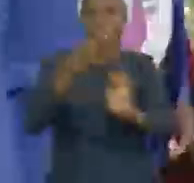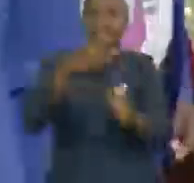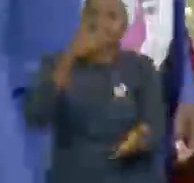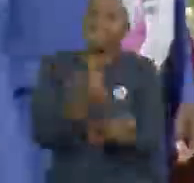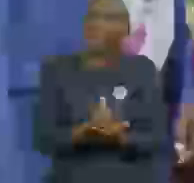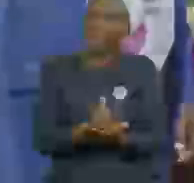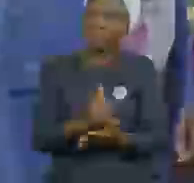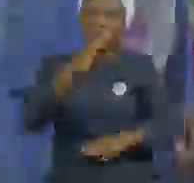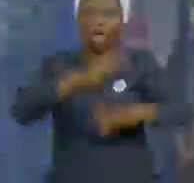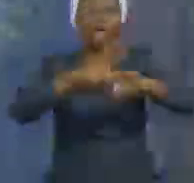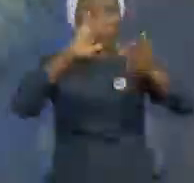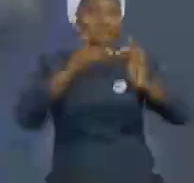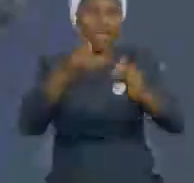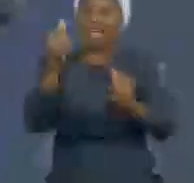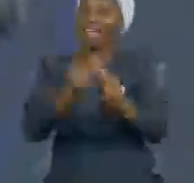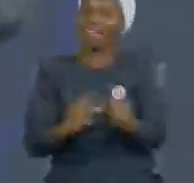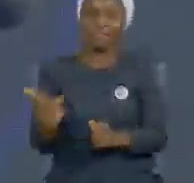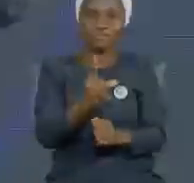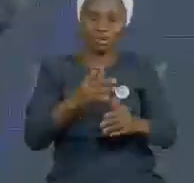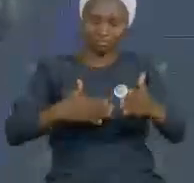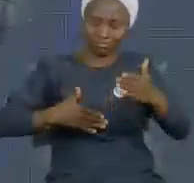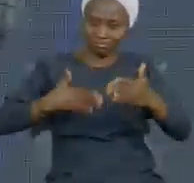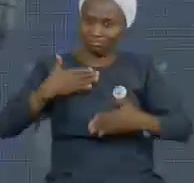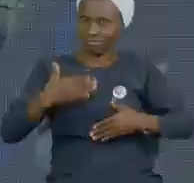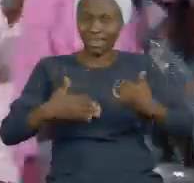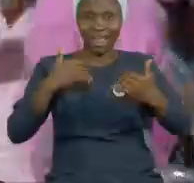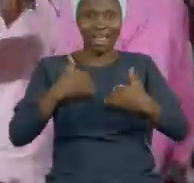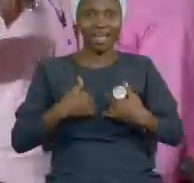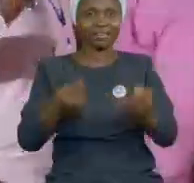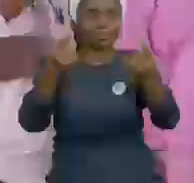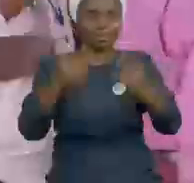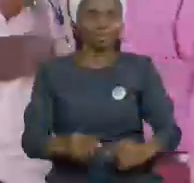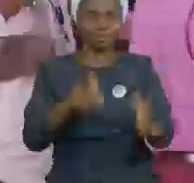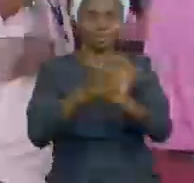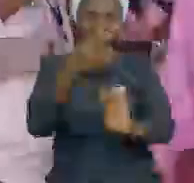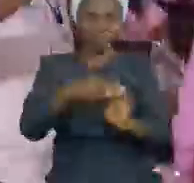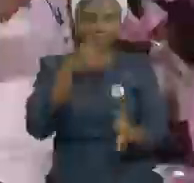Online, everywhere, joy has come.